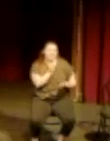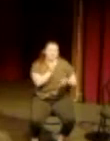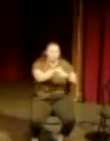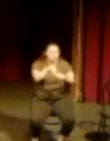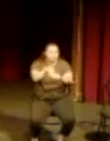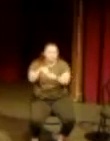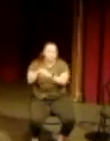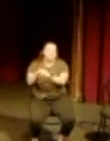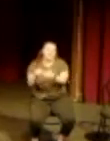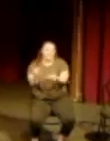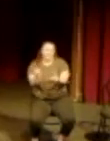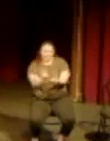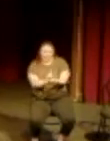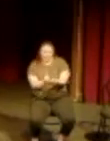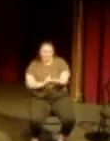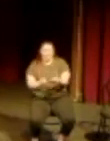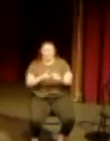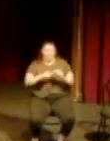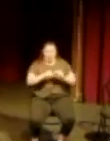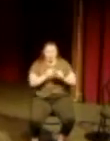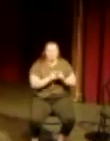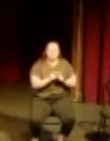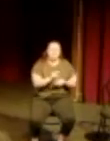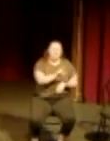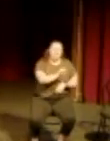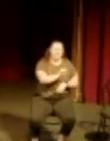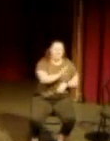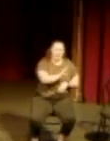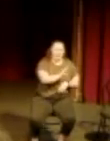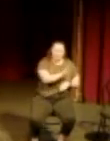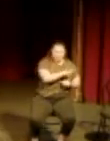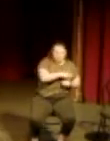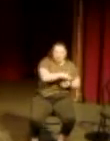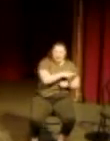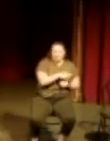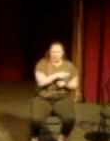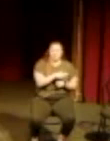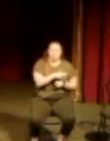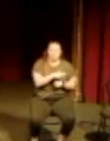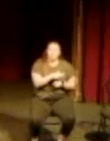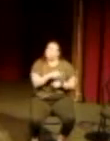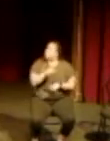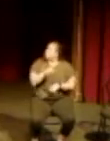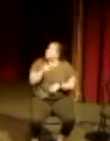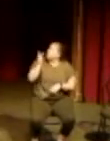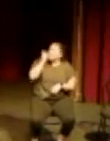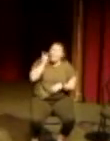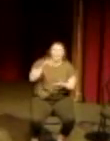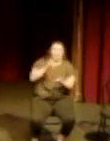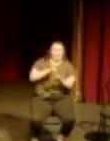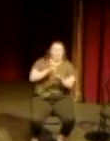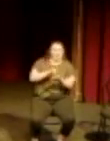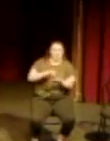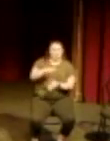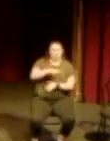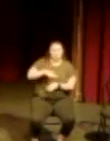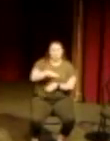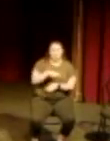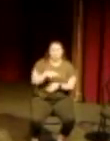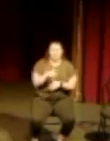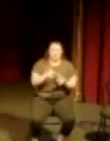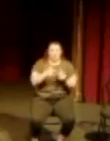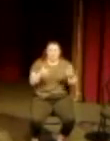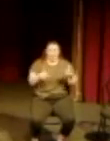buildings, and lab space, classroom space, and then collaboration space out here in the middle of this horseshoe for